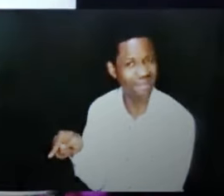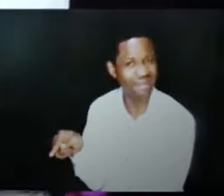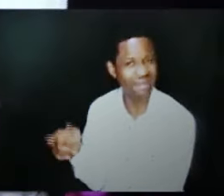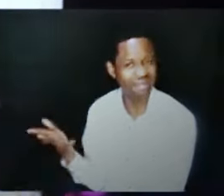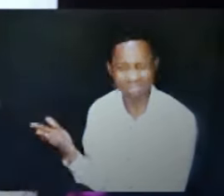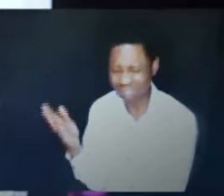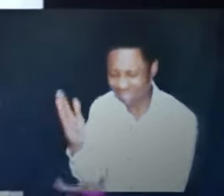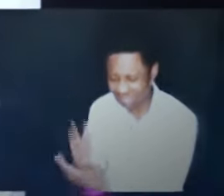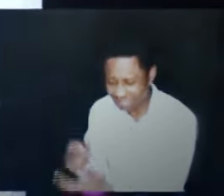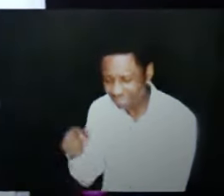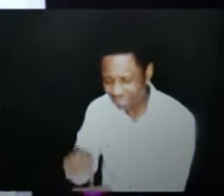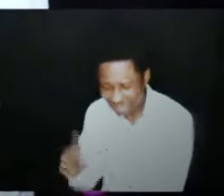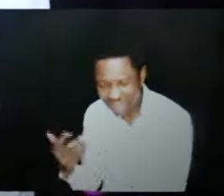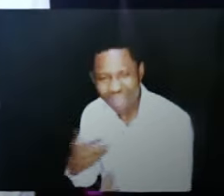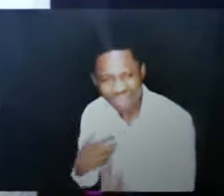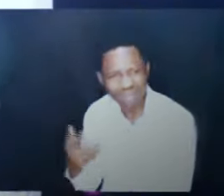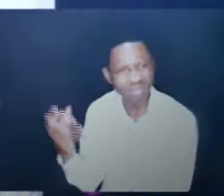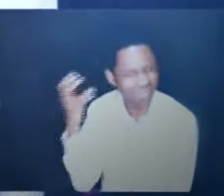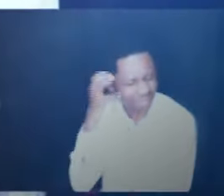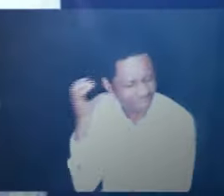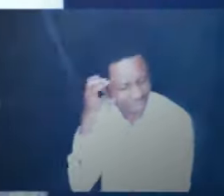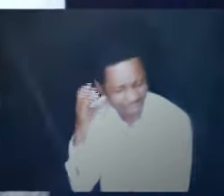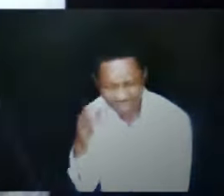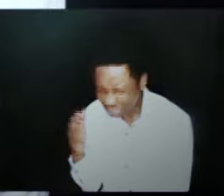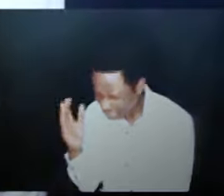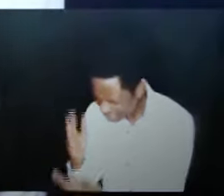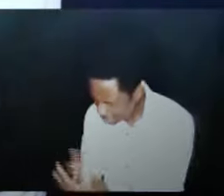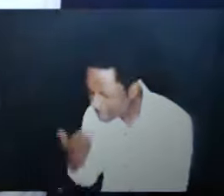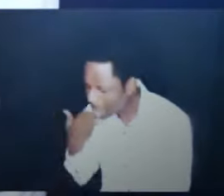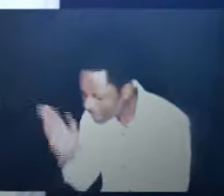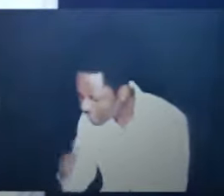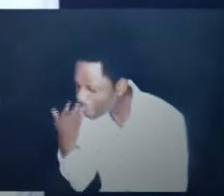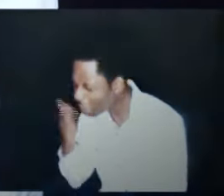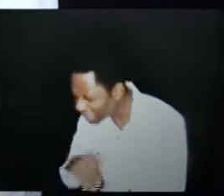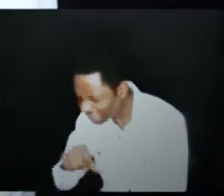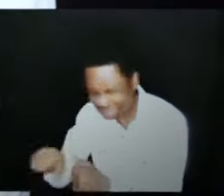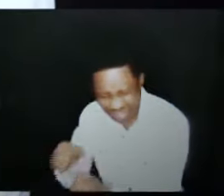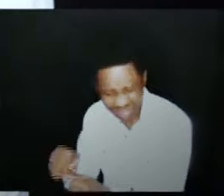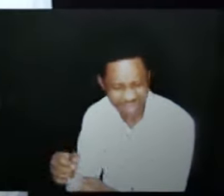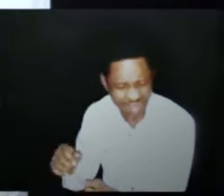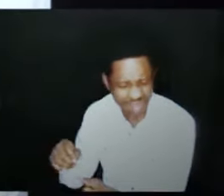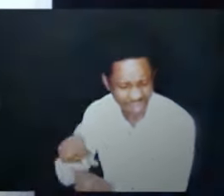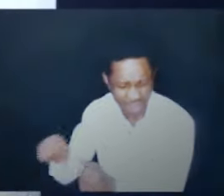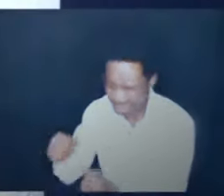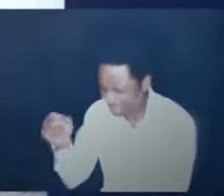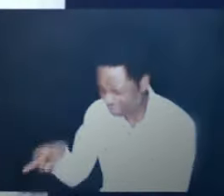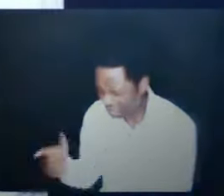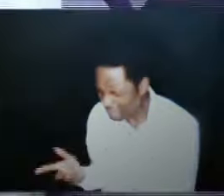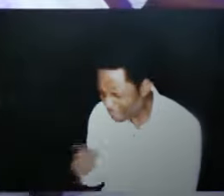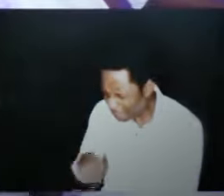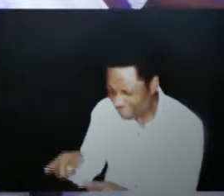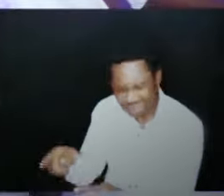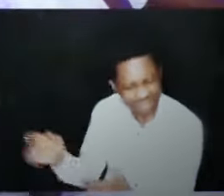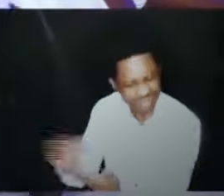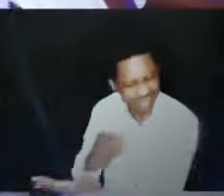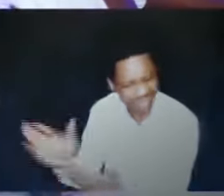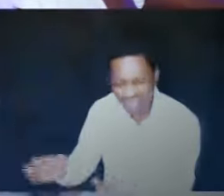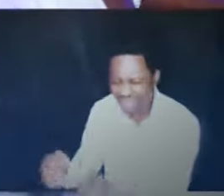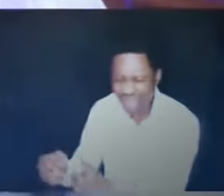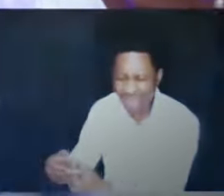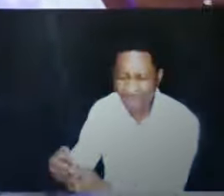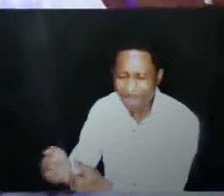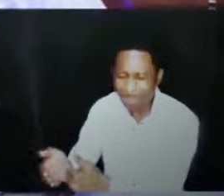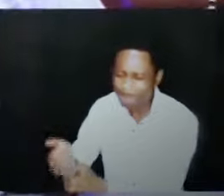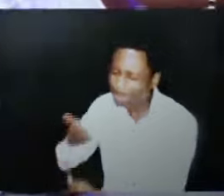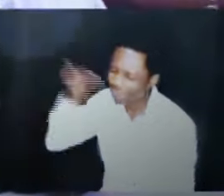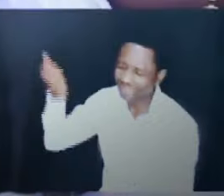Sometimes we hear so many bad things about her, but she was our number one chorus leader. We couldn't just dispense of